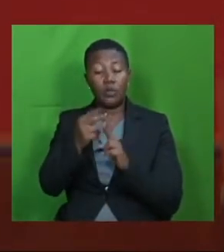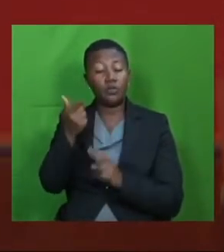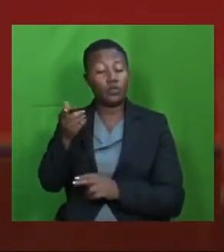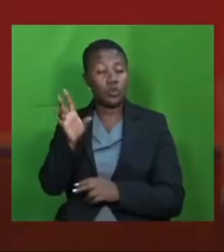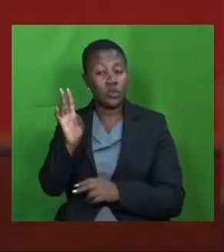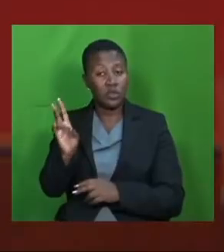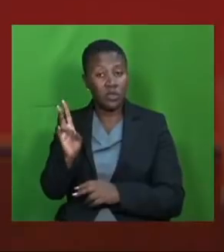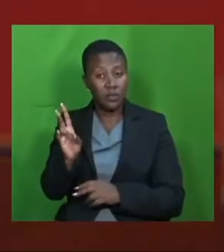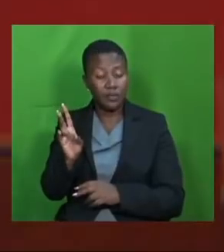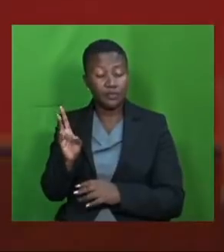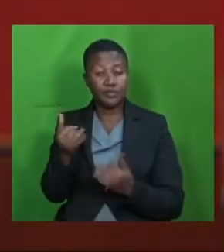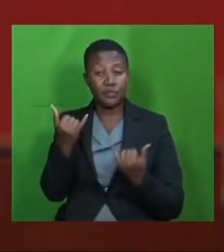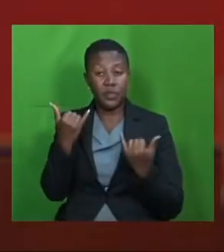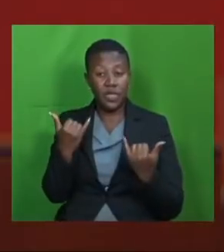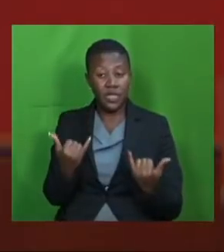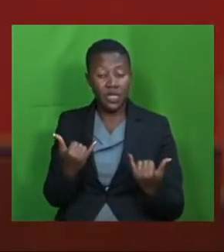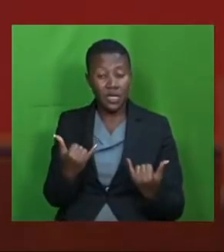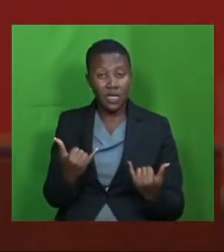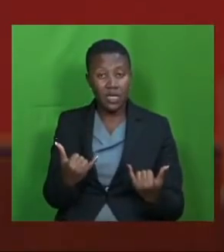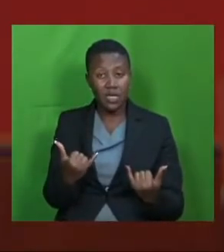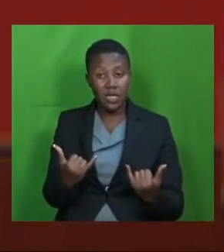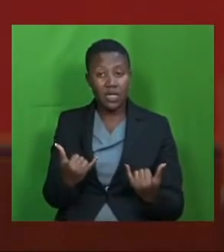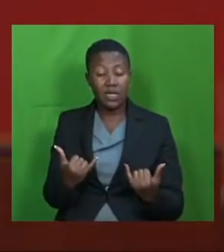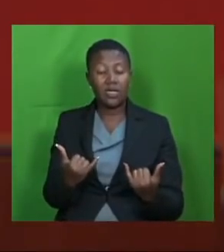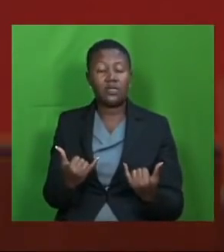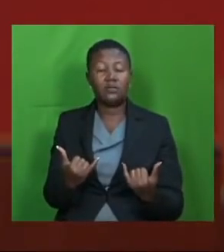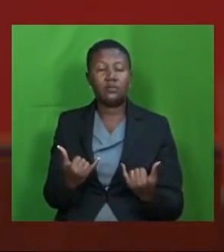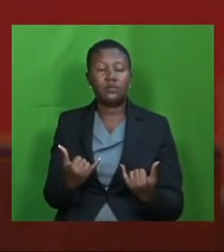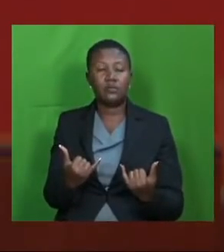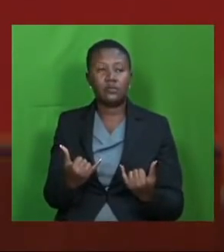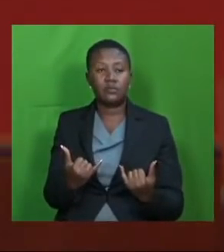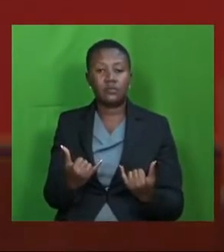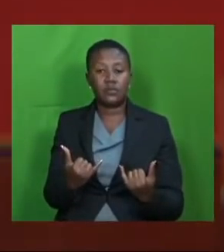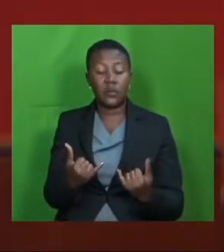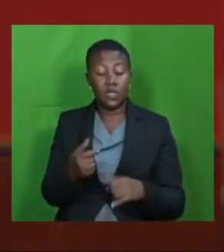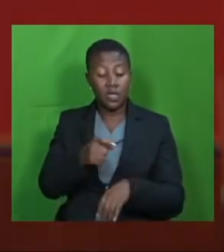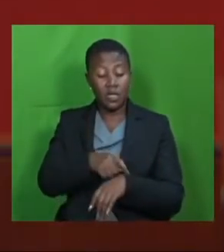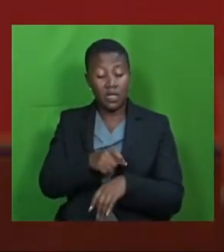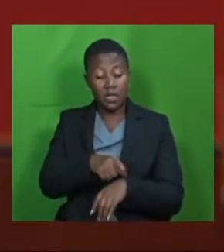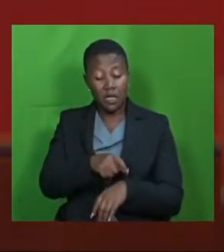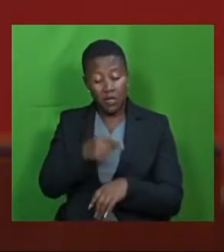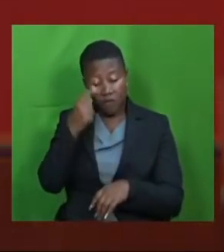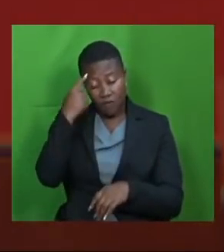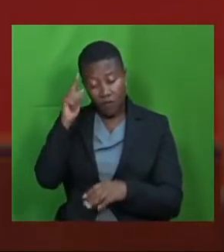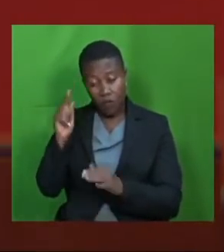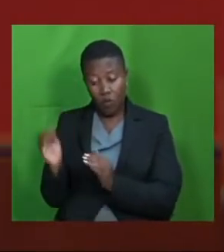it's the turn of the minority leader